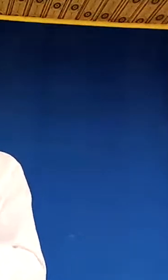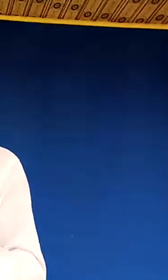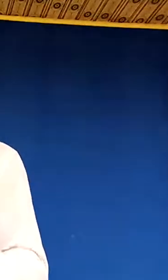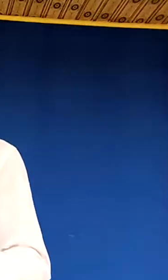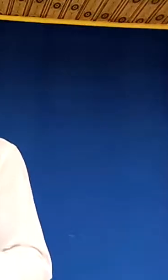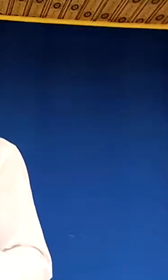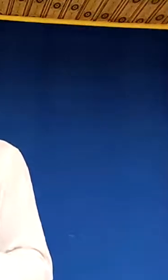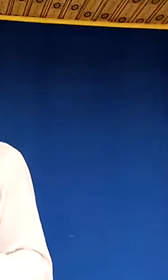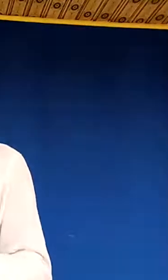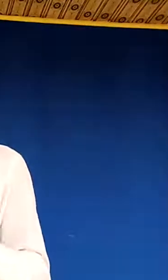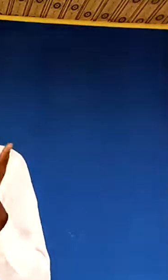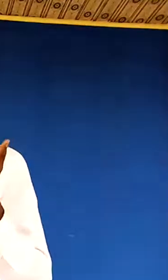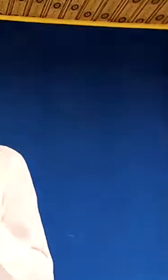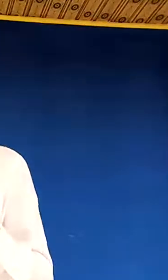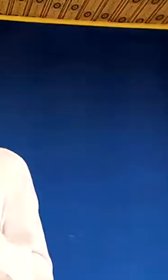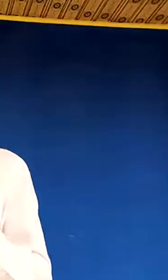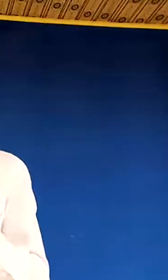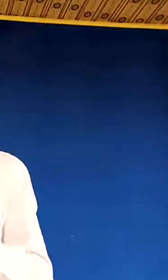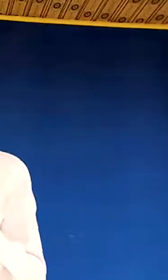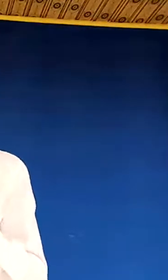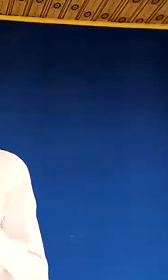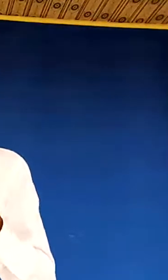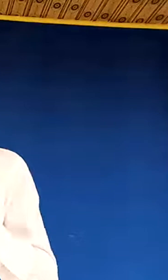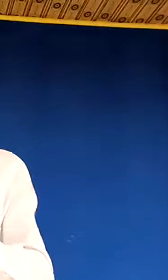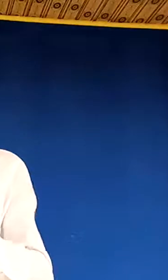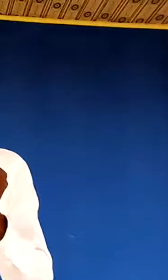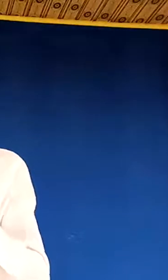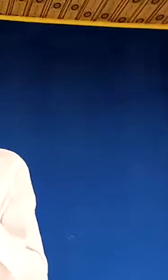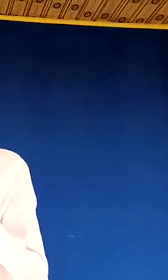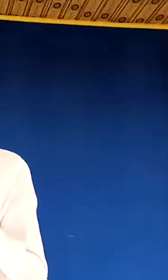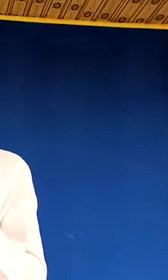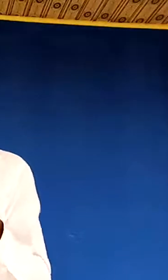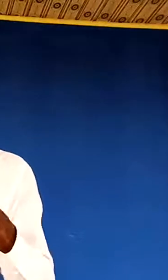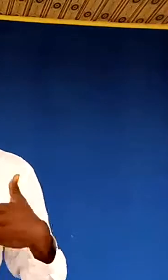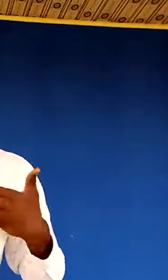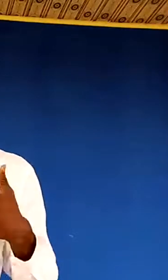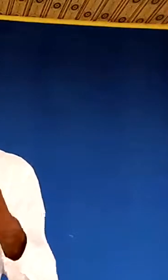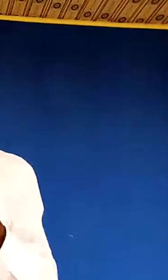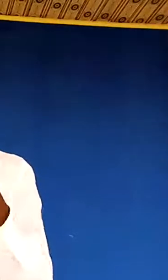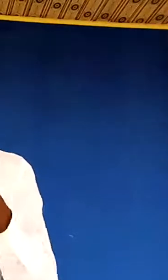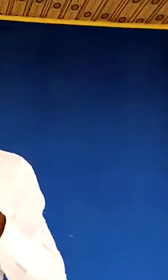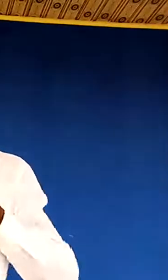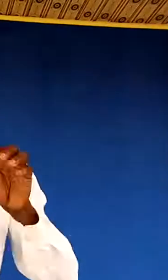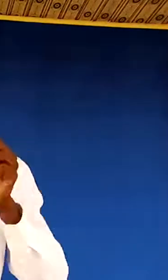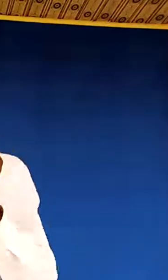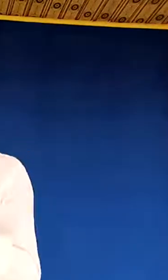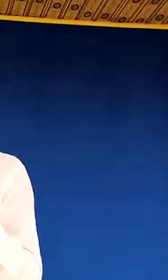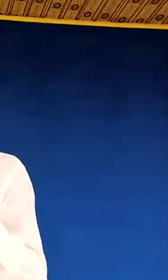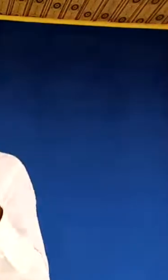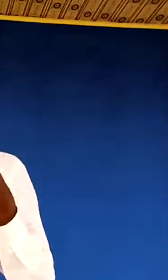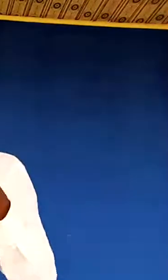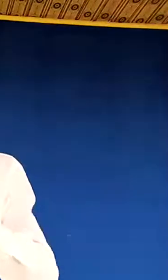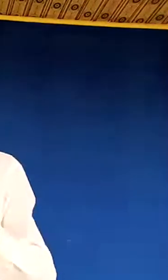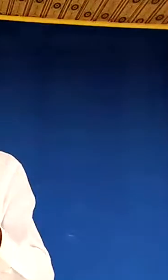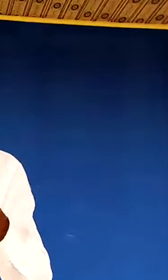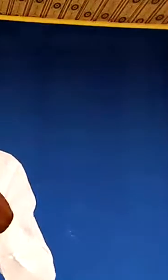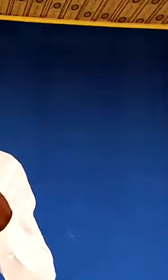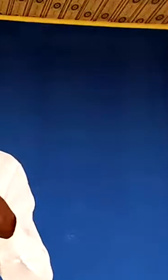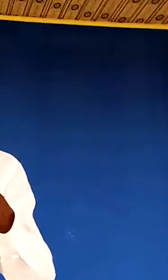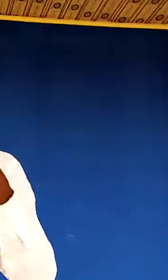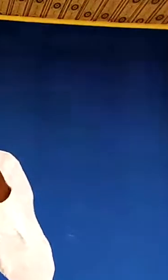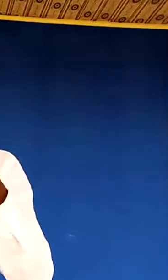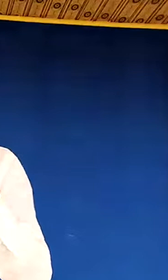was really impressed. I was really impressed for what he does with this community. I want to say thank you to Mr. Kesley and Mr.